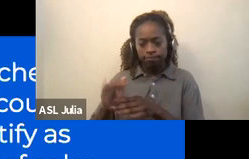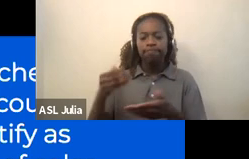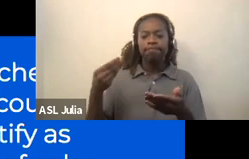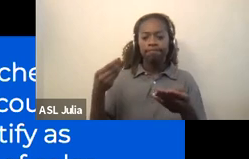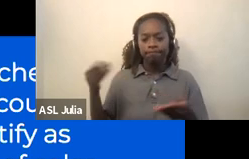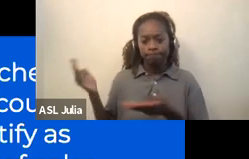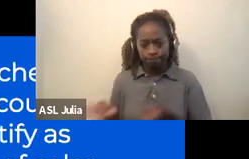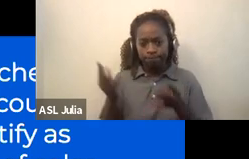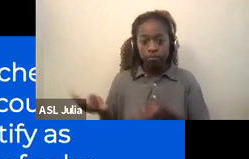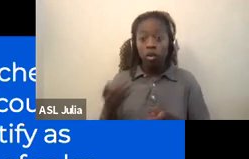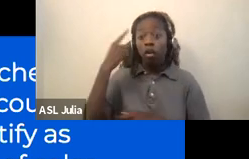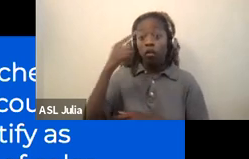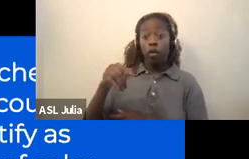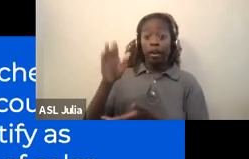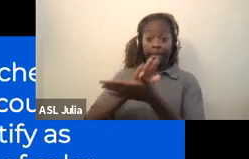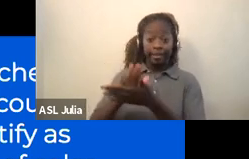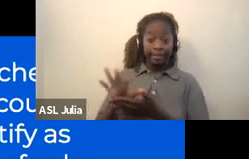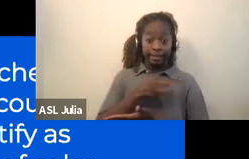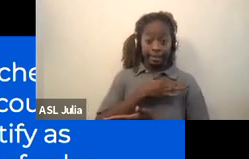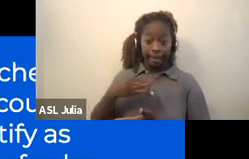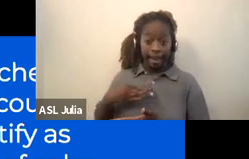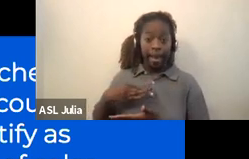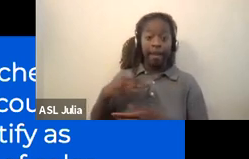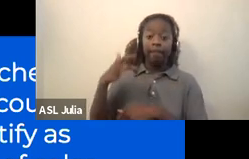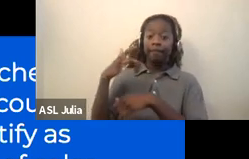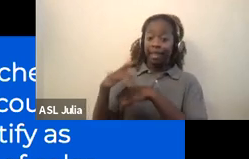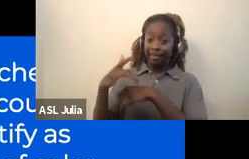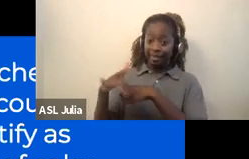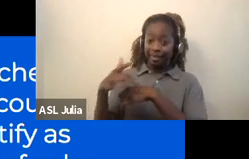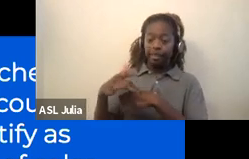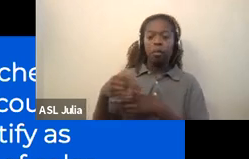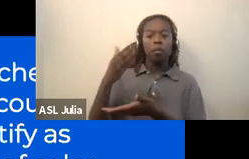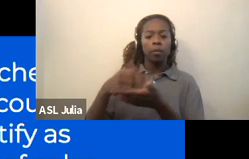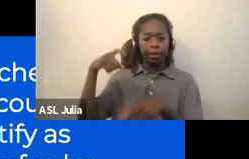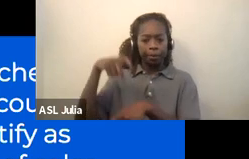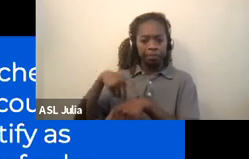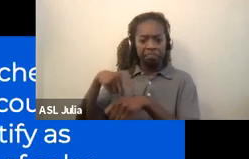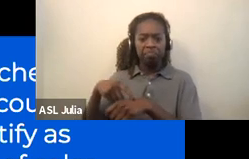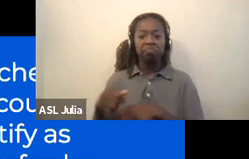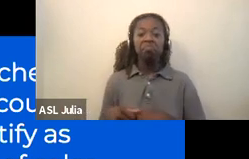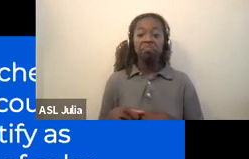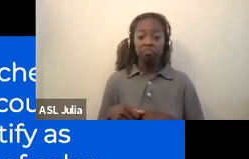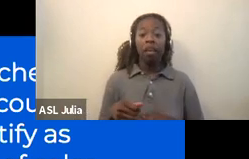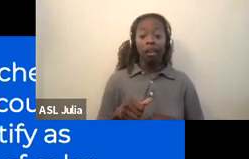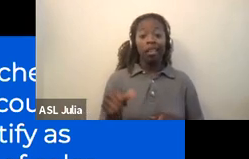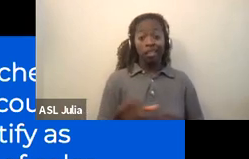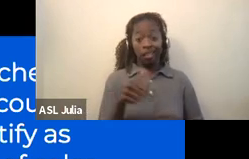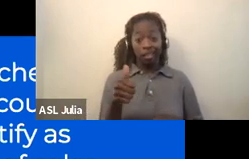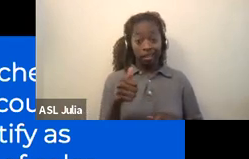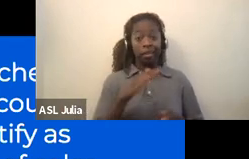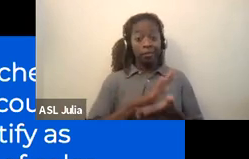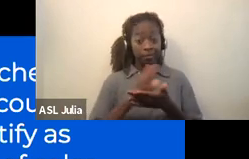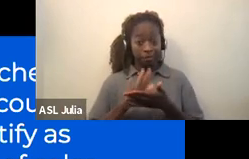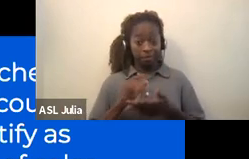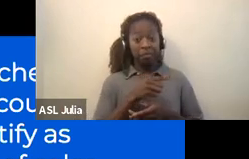part-time our fantastic custodial team feel like they are in good shape in terms of full-time positions but are always